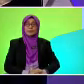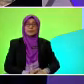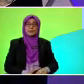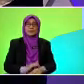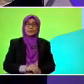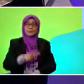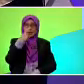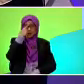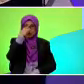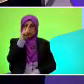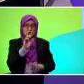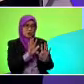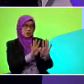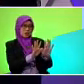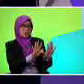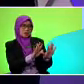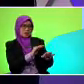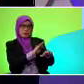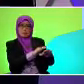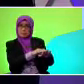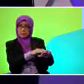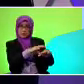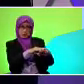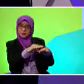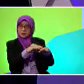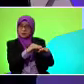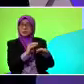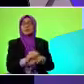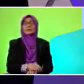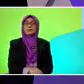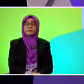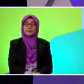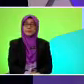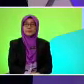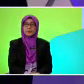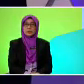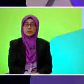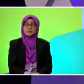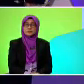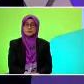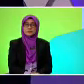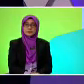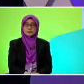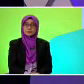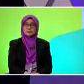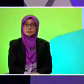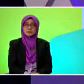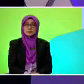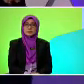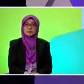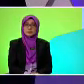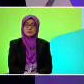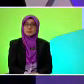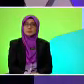or inhaling. We don't know that microorganisms might get into your